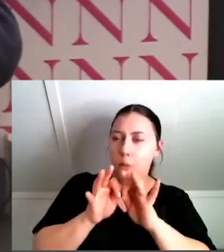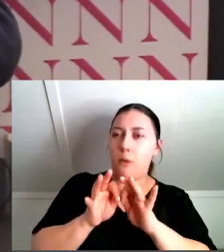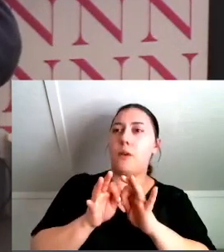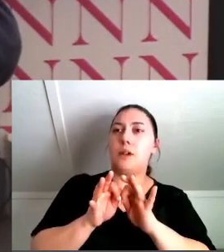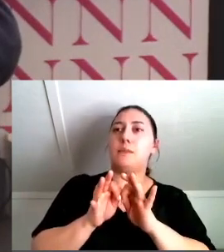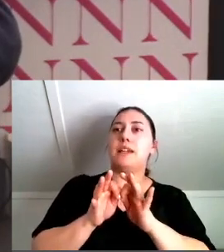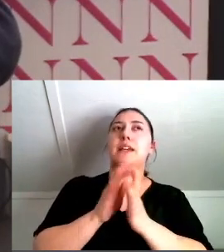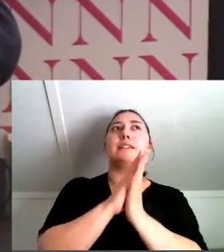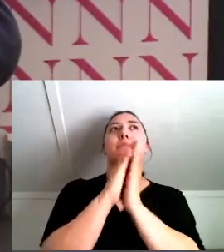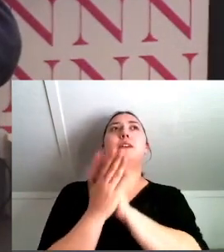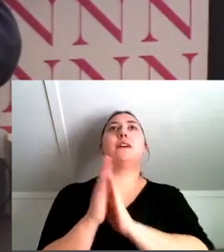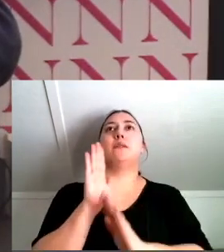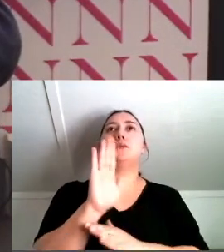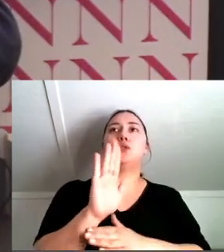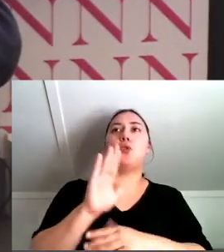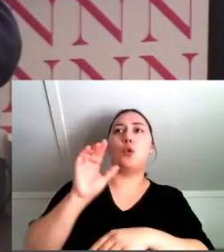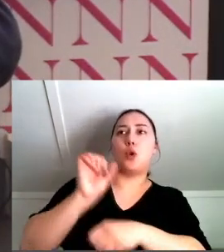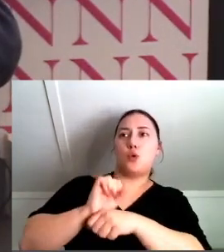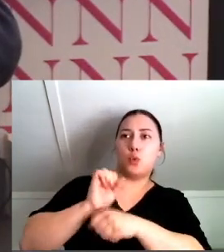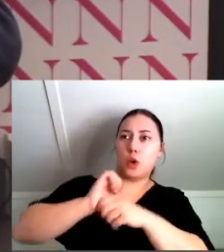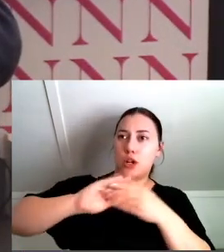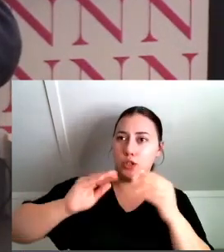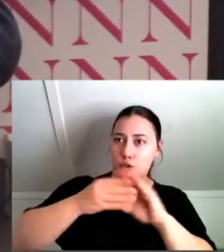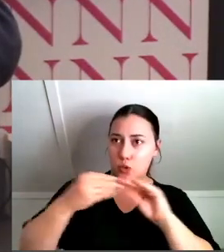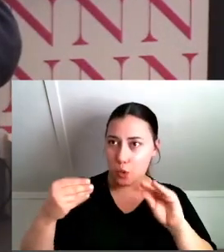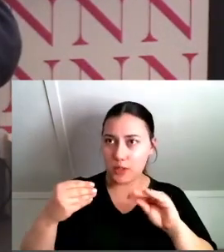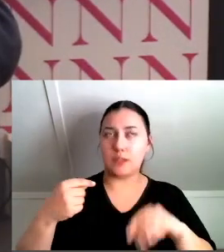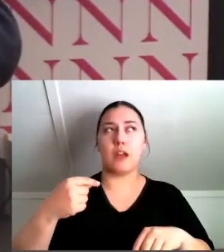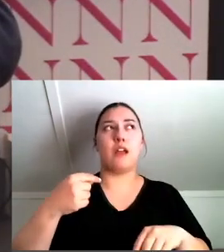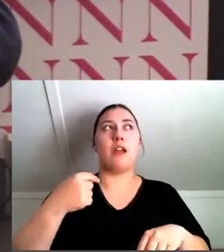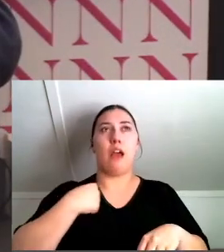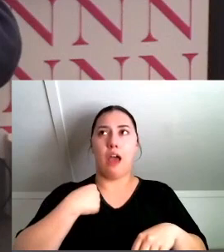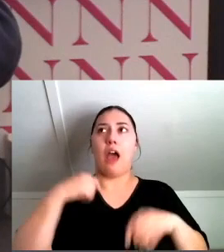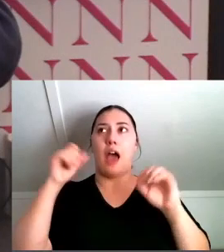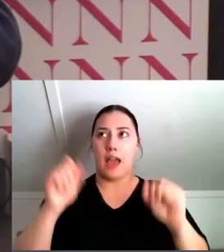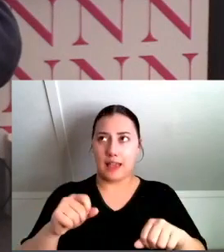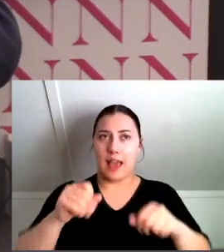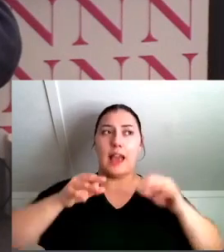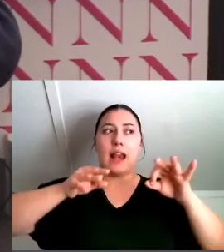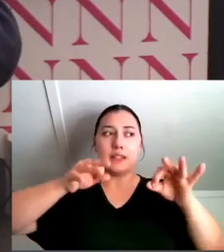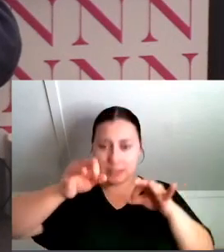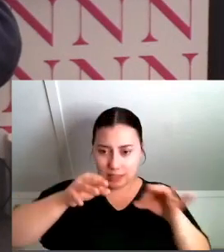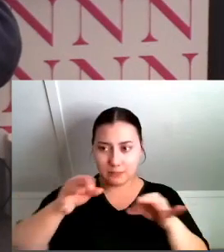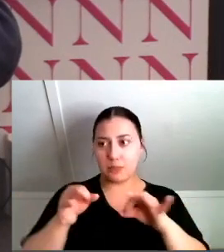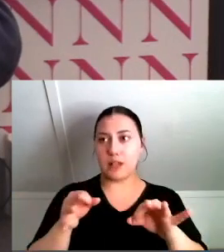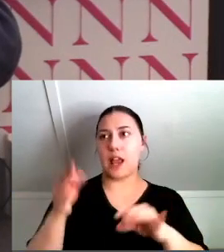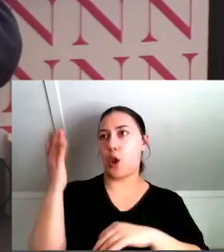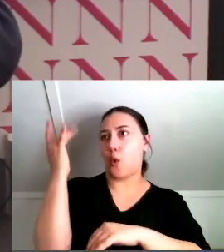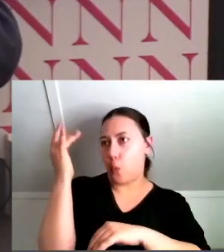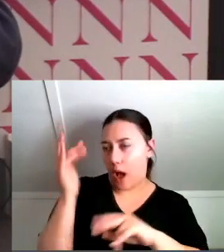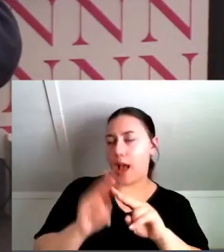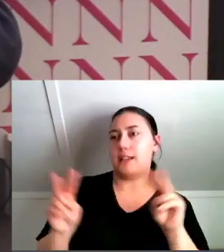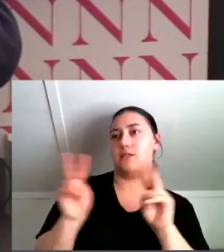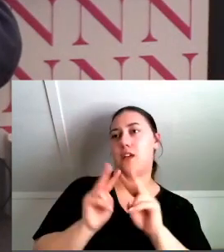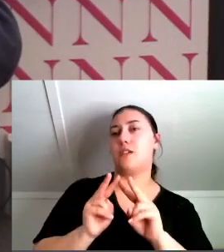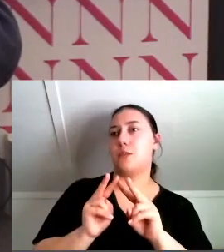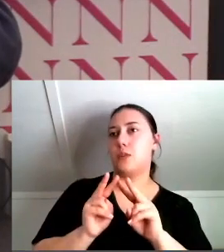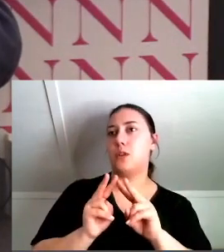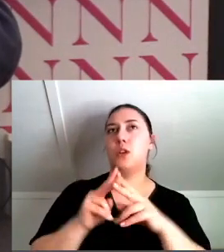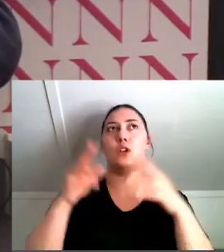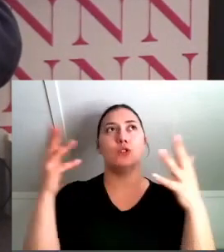that you can explain the value, right? So Humanities Council's grants